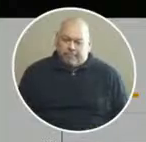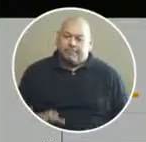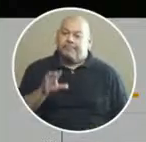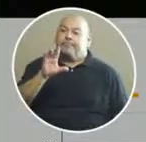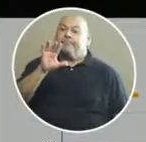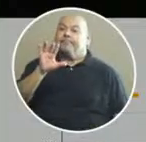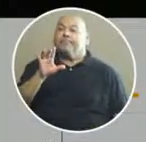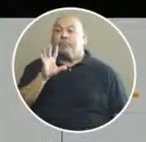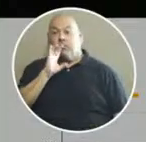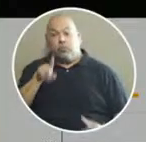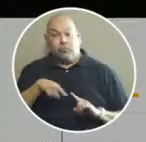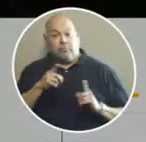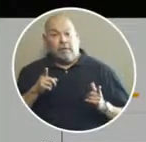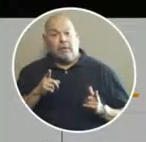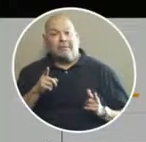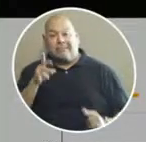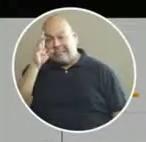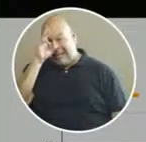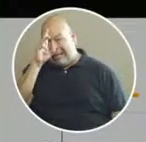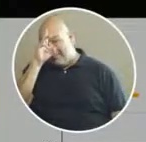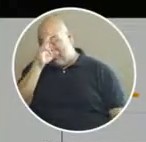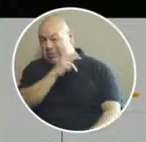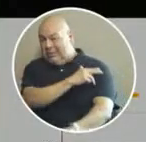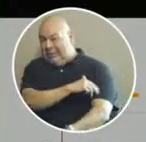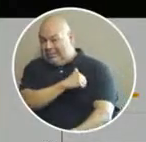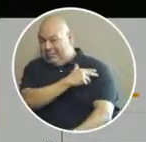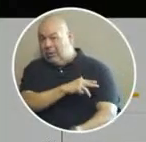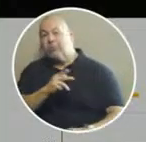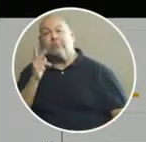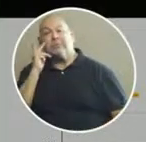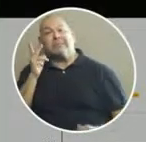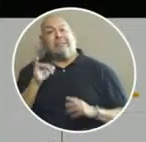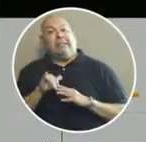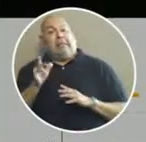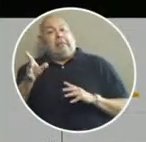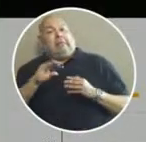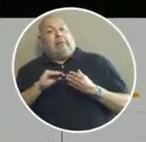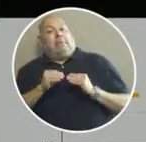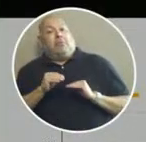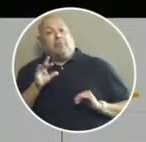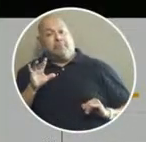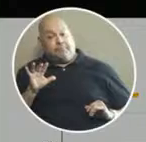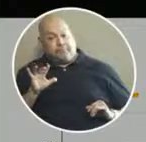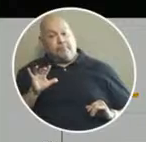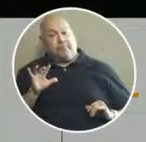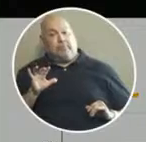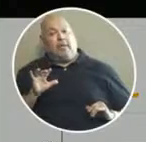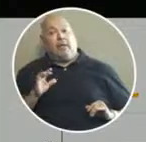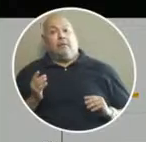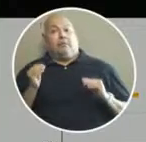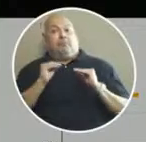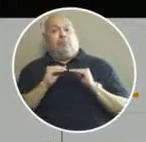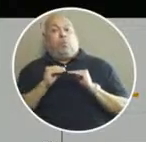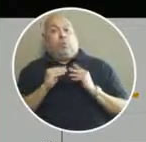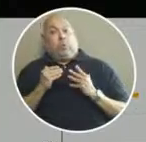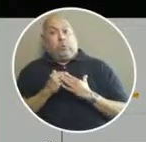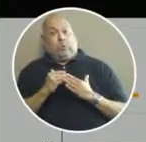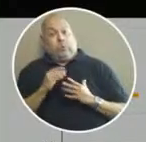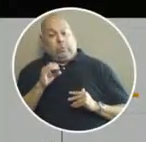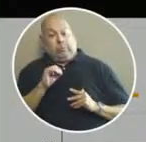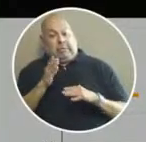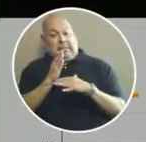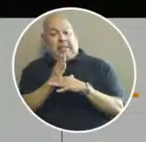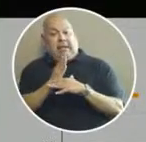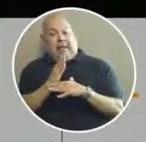On the hospitalizations, we can see that the new hospitalizations, the average per